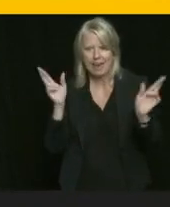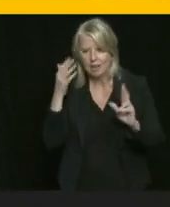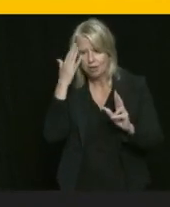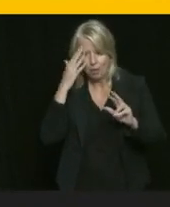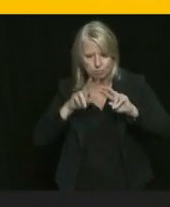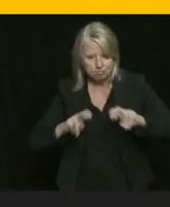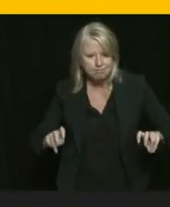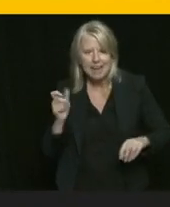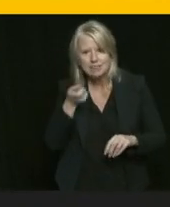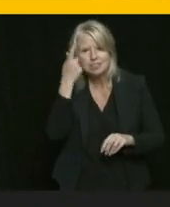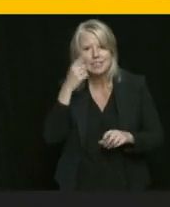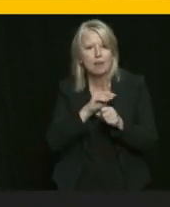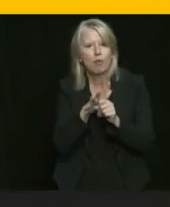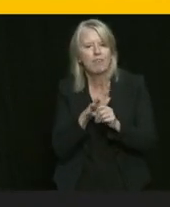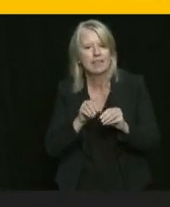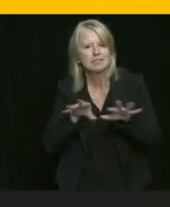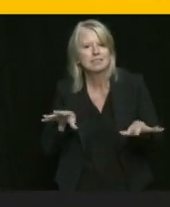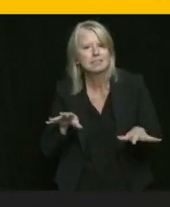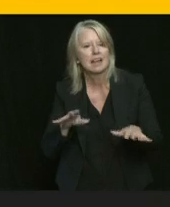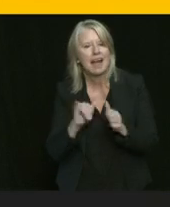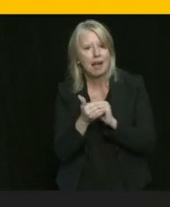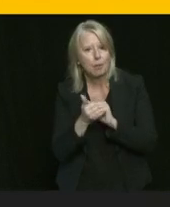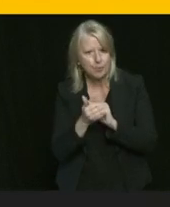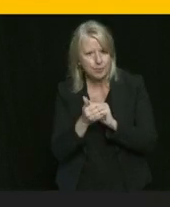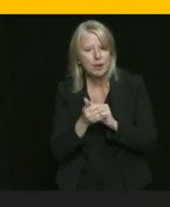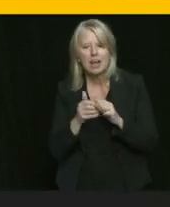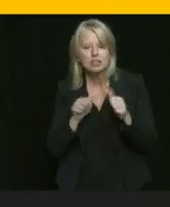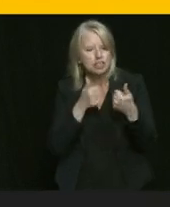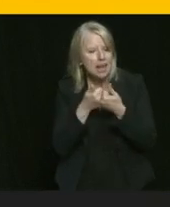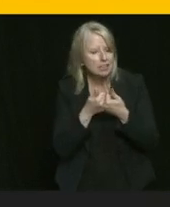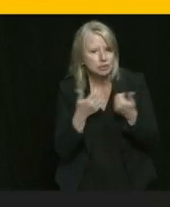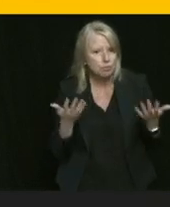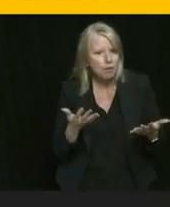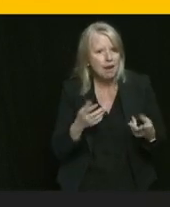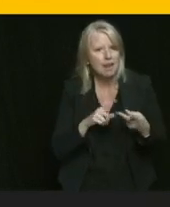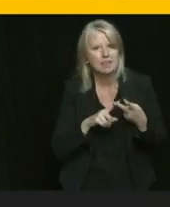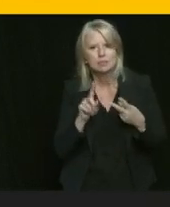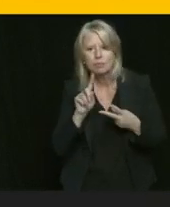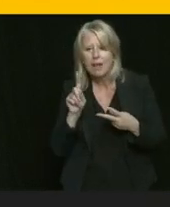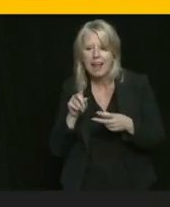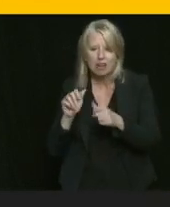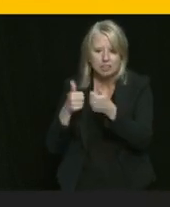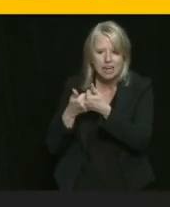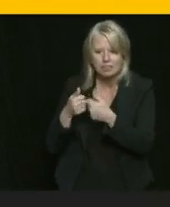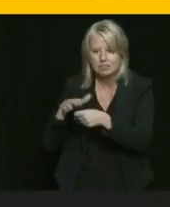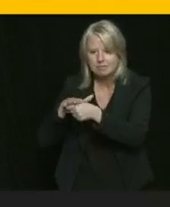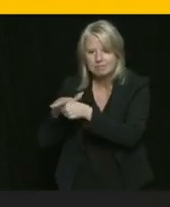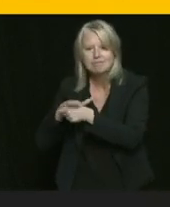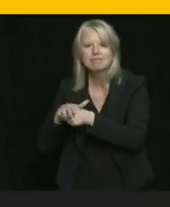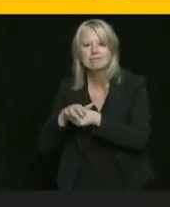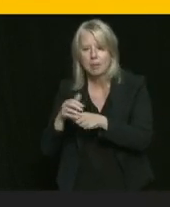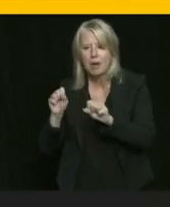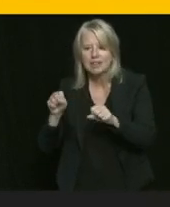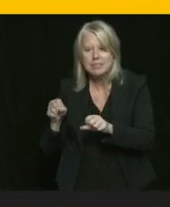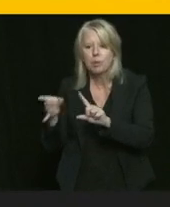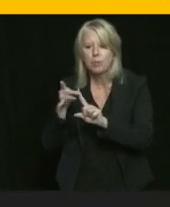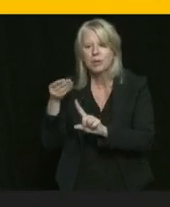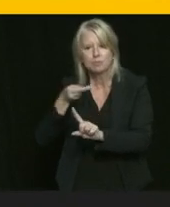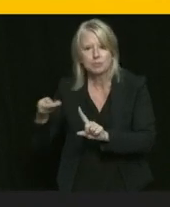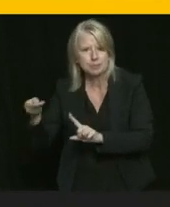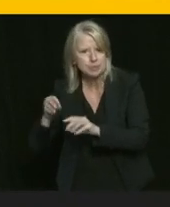about COVID-19, what the challenges are, where the challenging locations are for greater spreads. We are